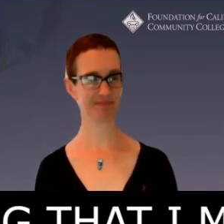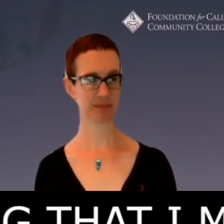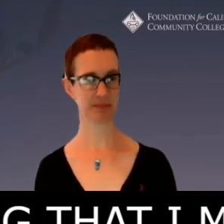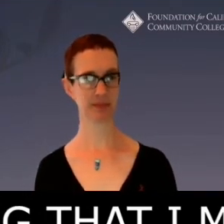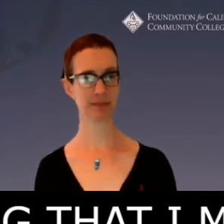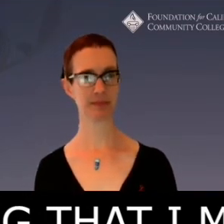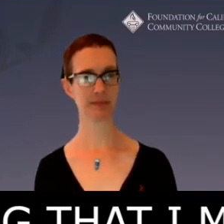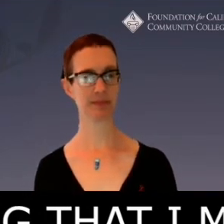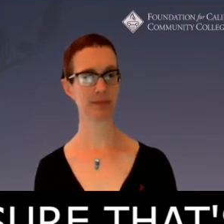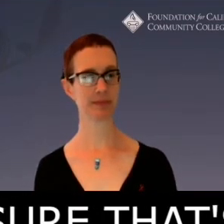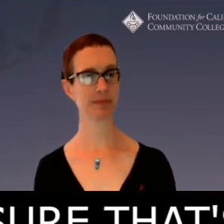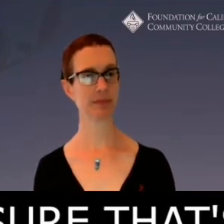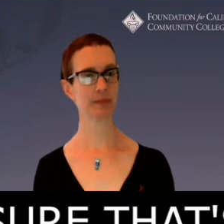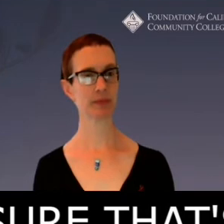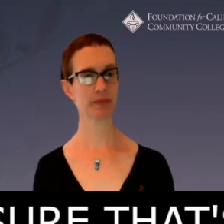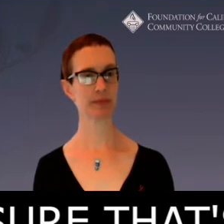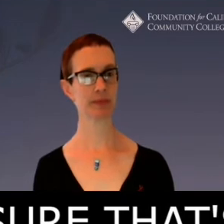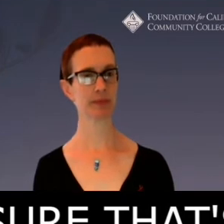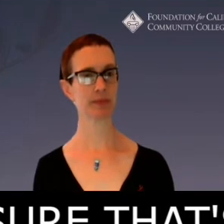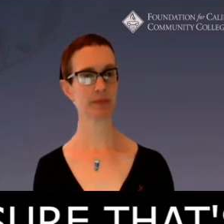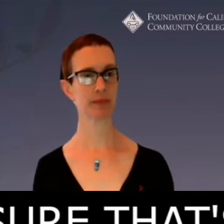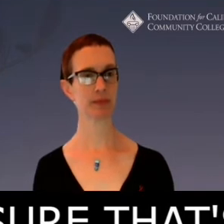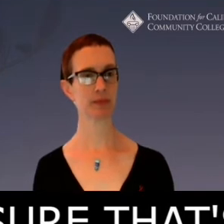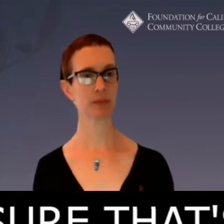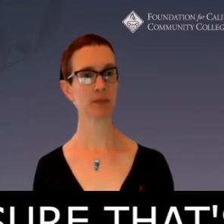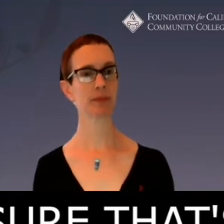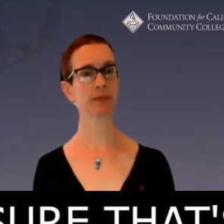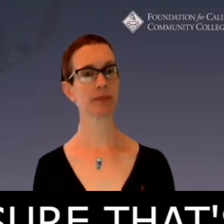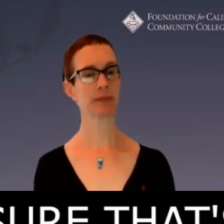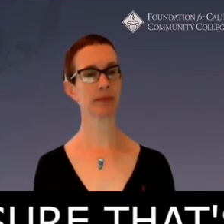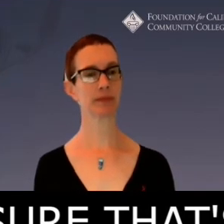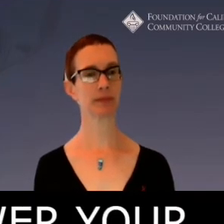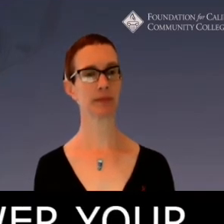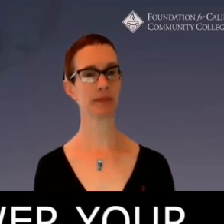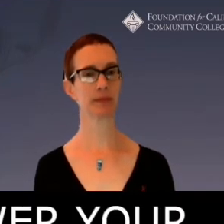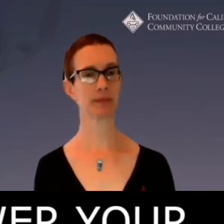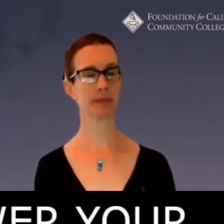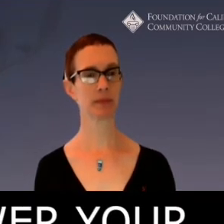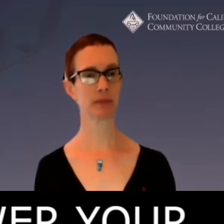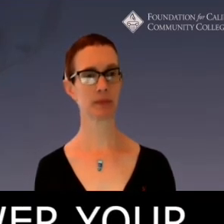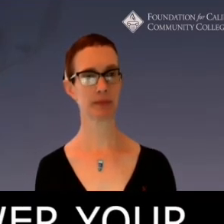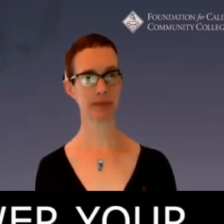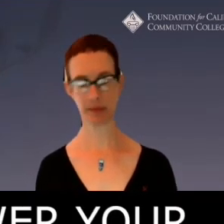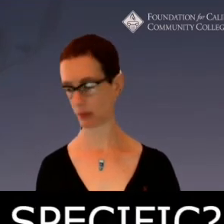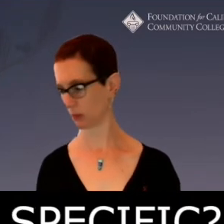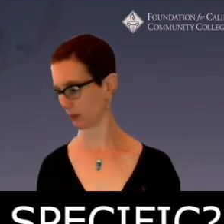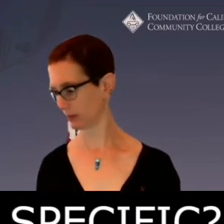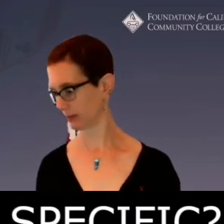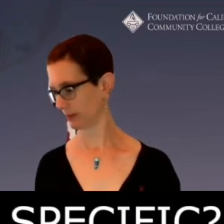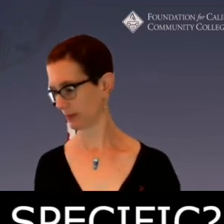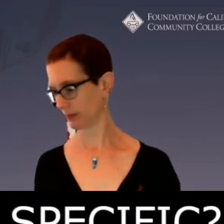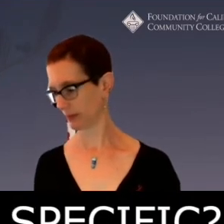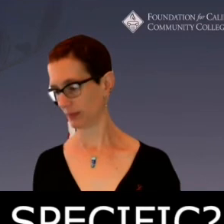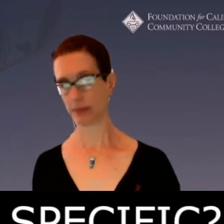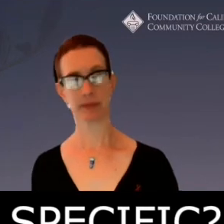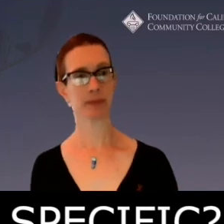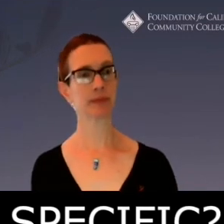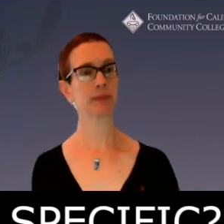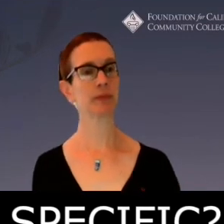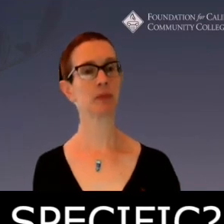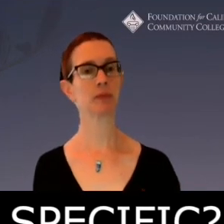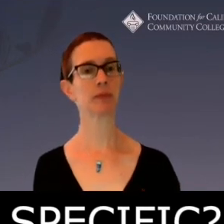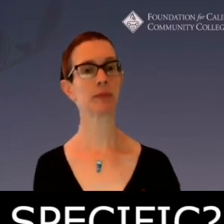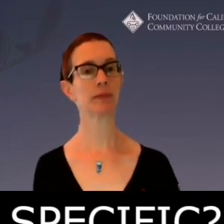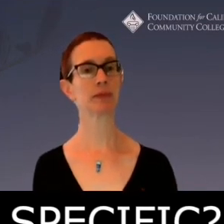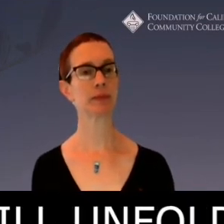are. Did I answer your question, Lori, or was there something more specific? I think it'll unfold. I know